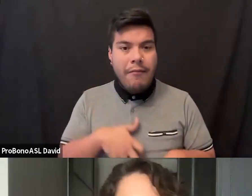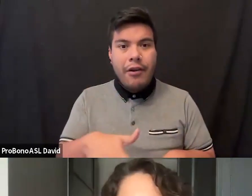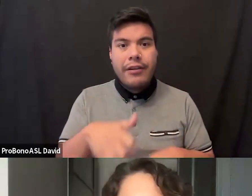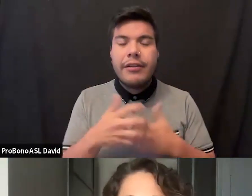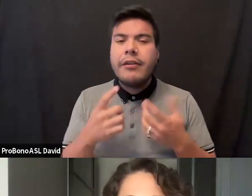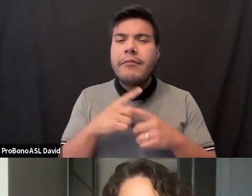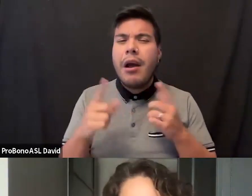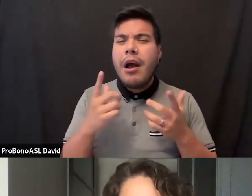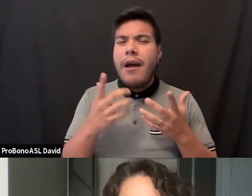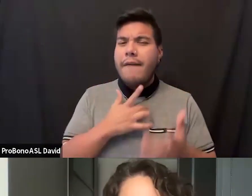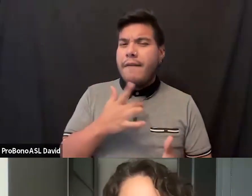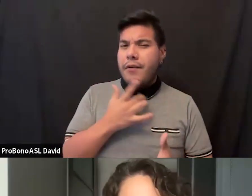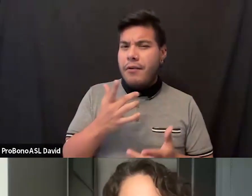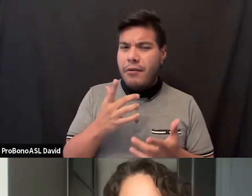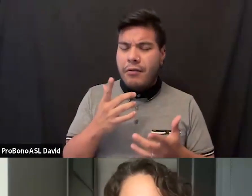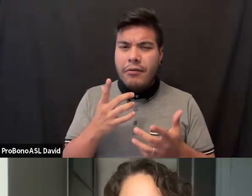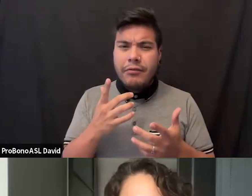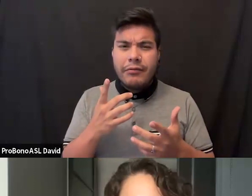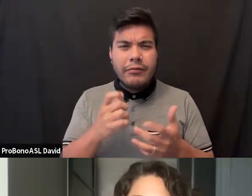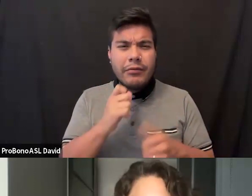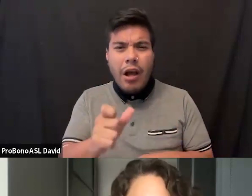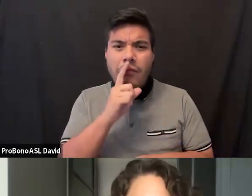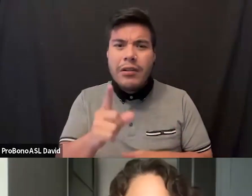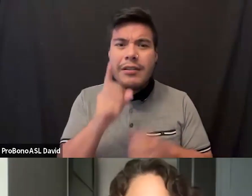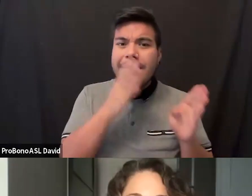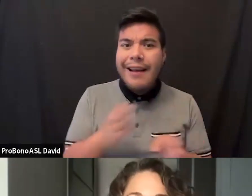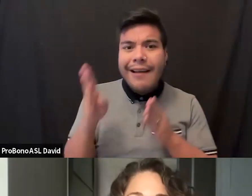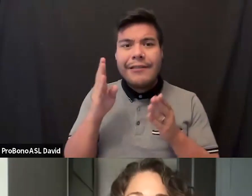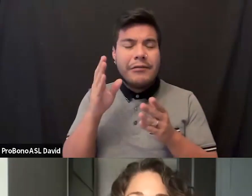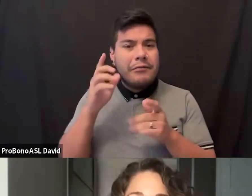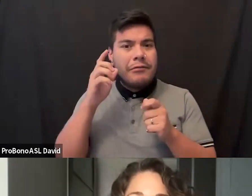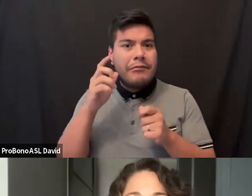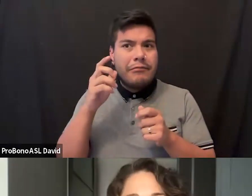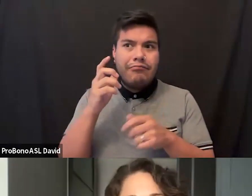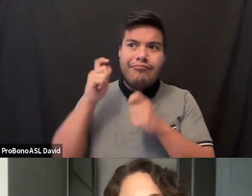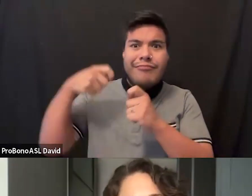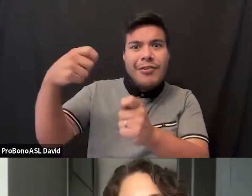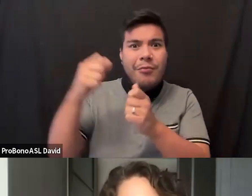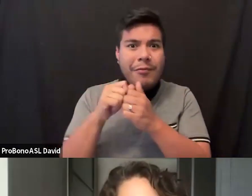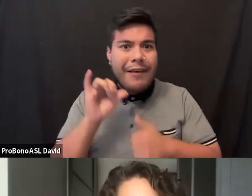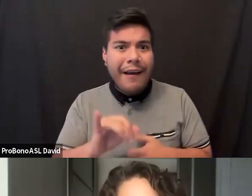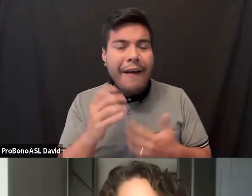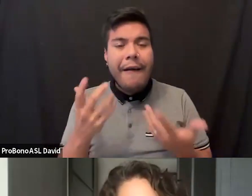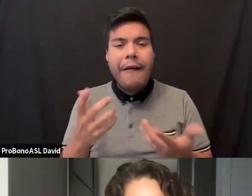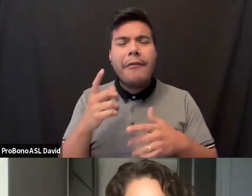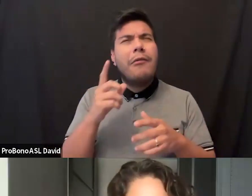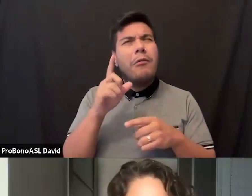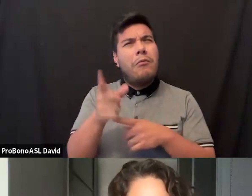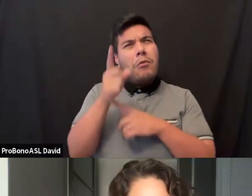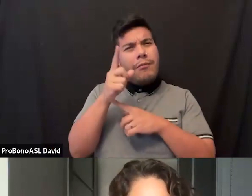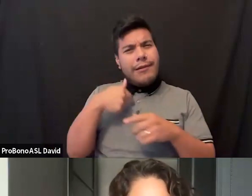but as an album family, I was not planning to make a film with that. And the moment that I really decided